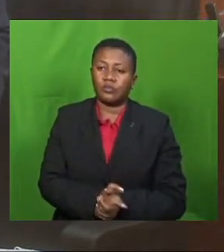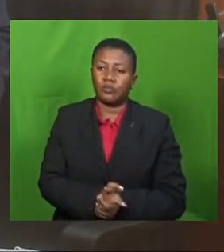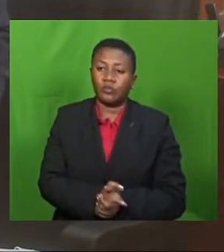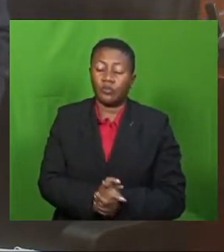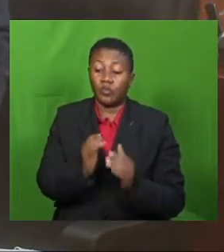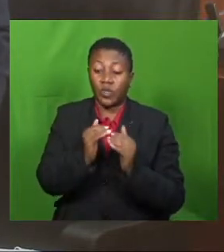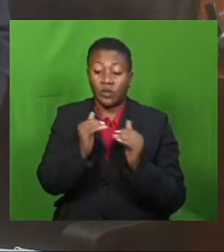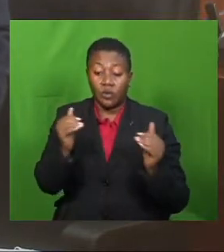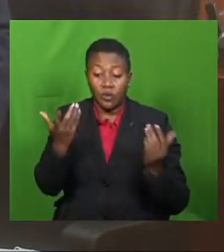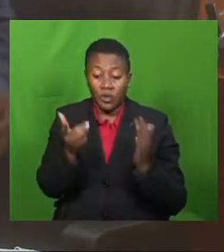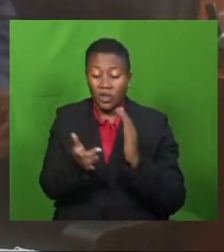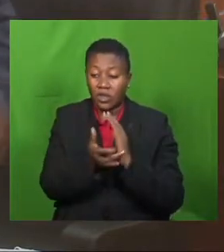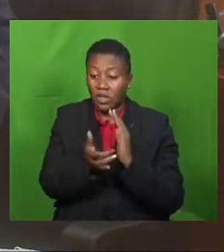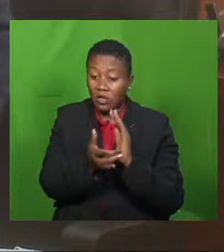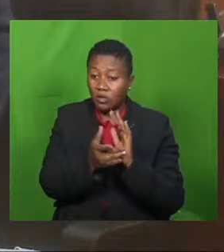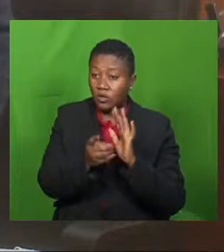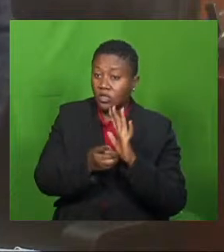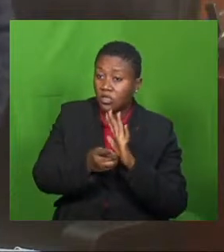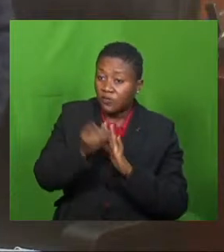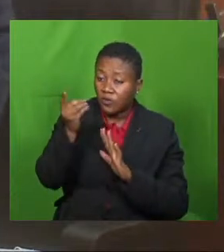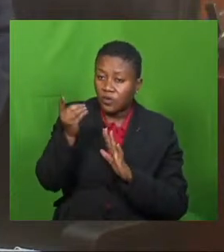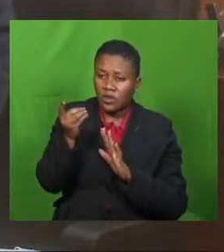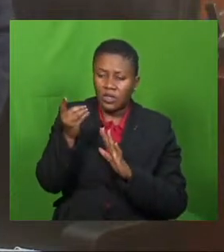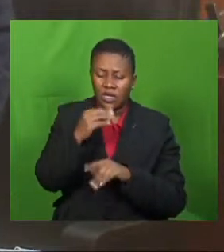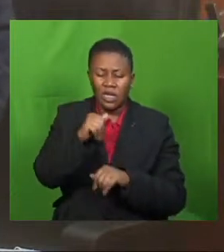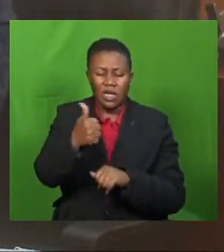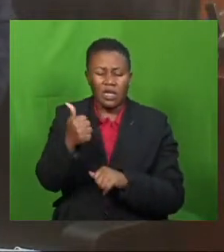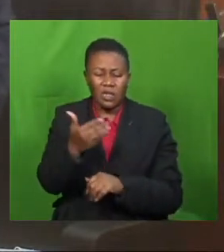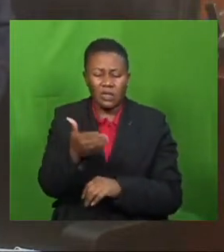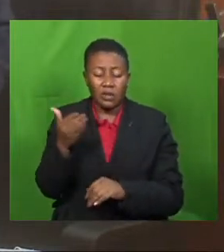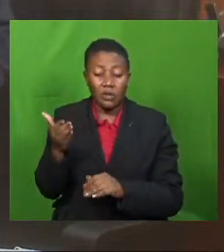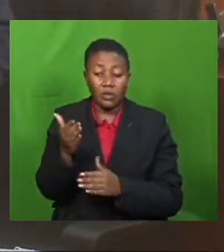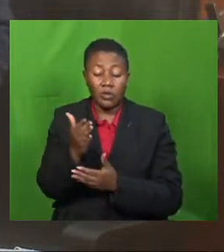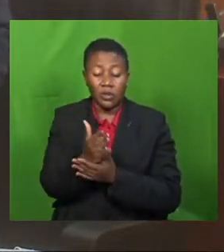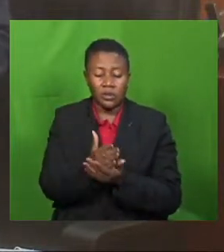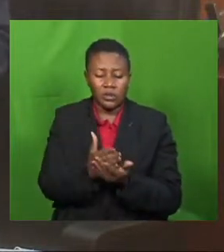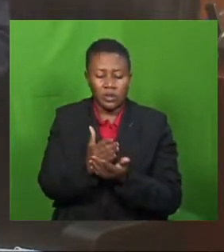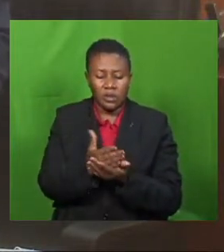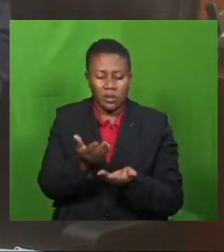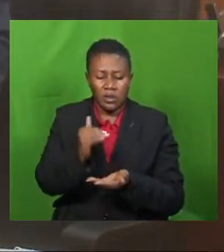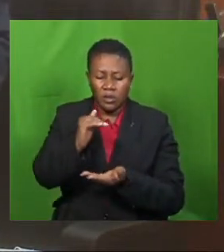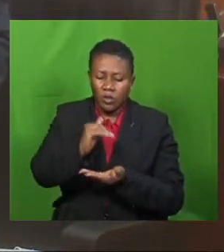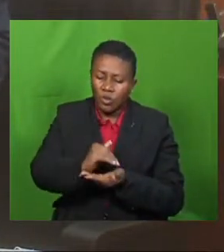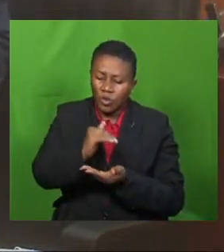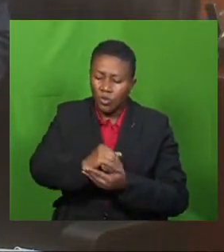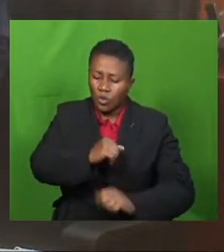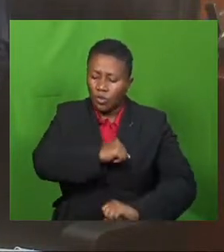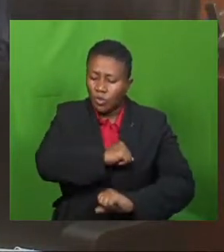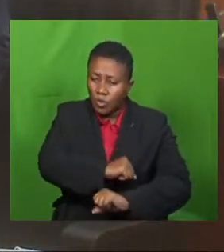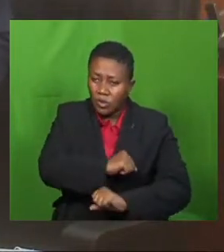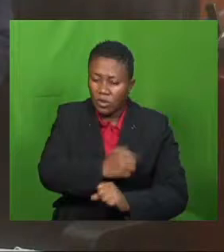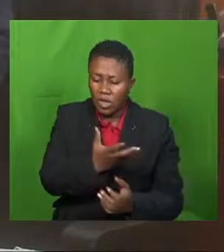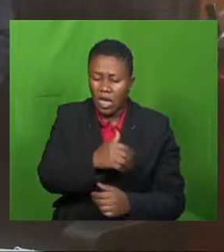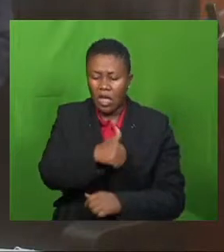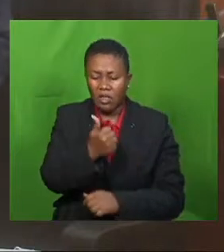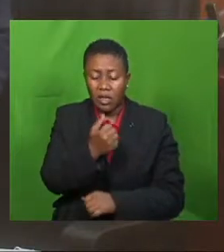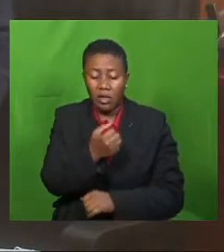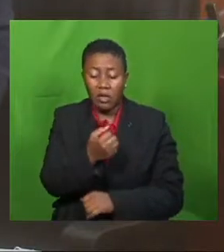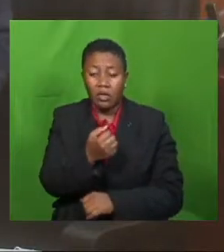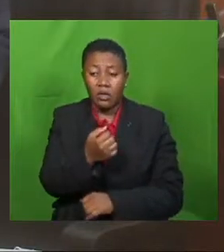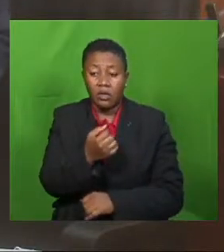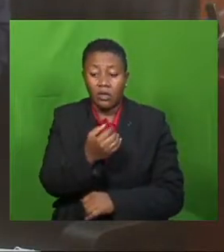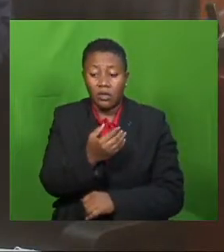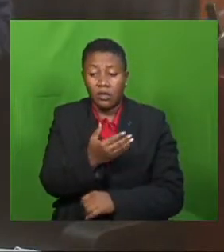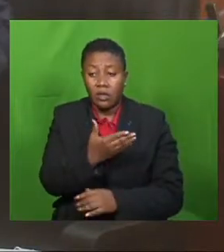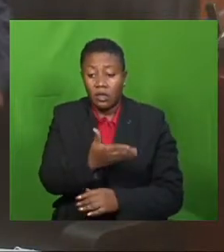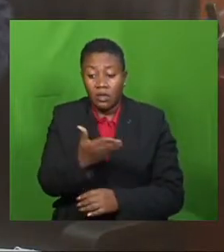economic development, and diversification. Some minimum protectionist instruments shall have